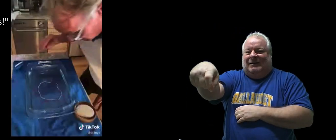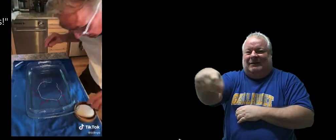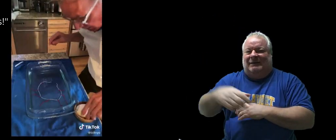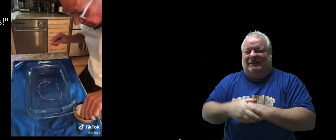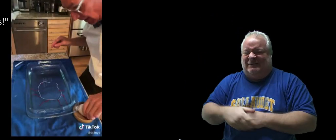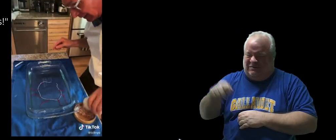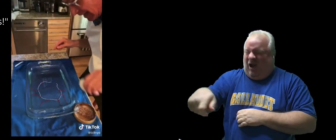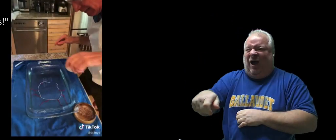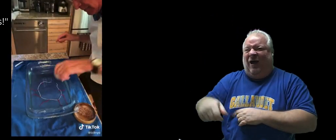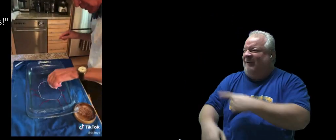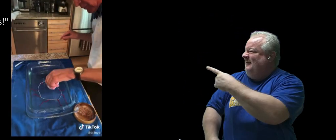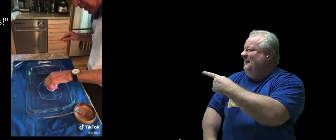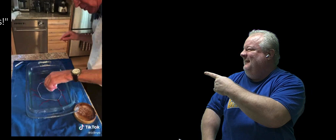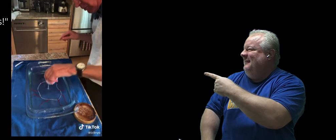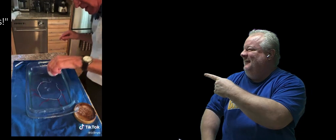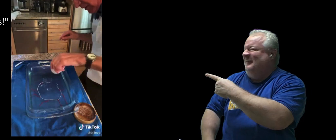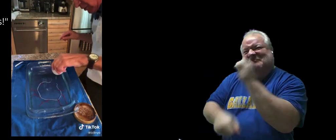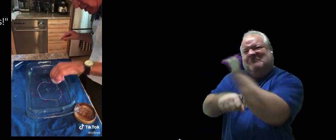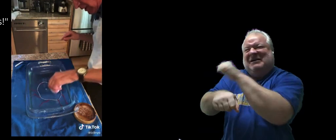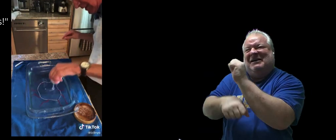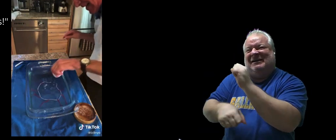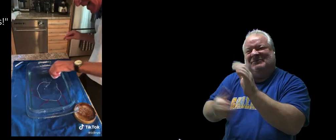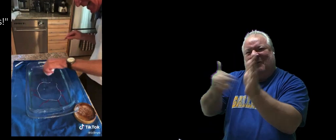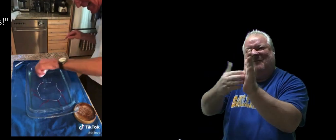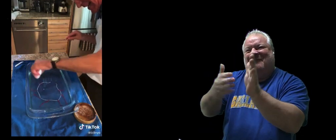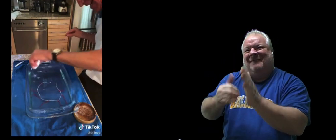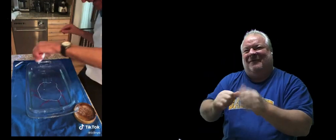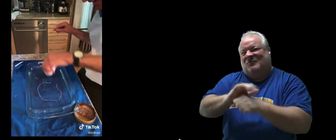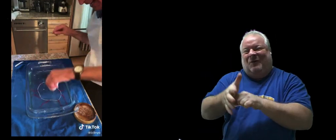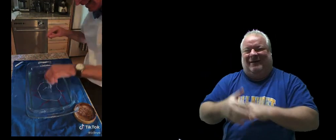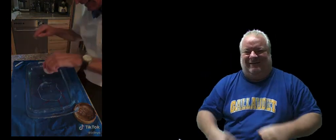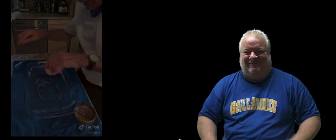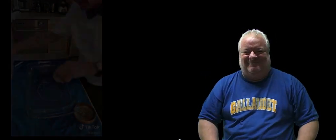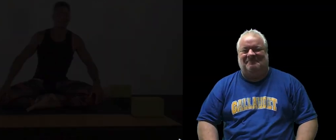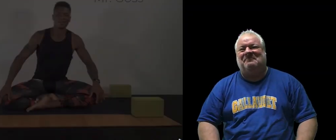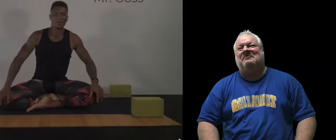Woo! Take that, virus molecule. Ha, ha, ha.